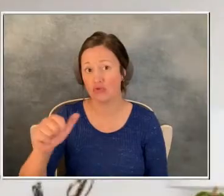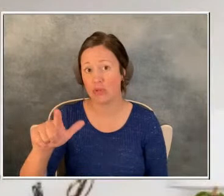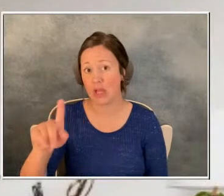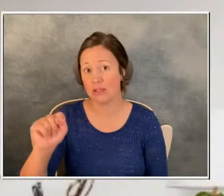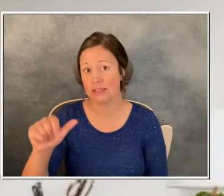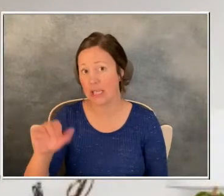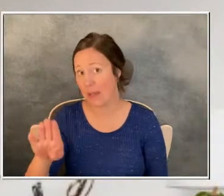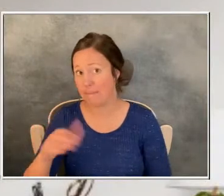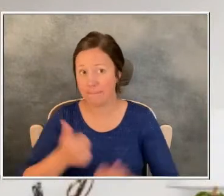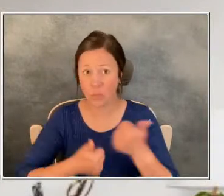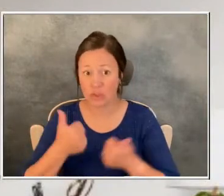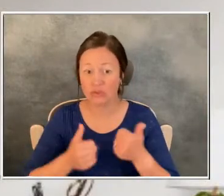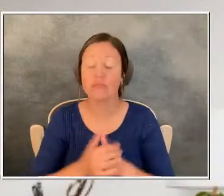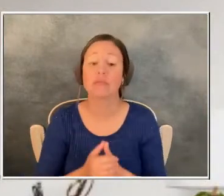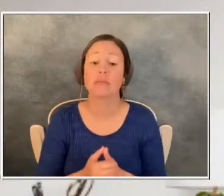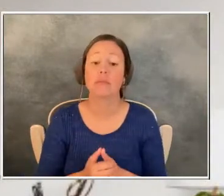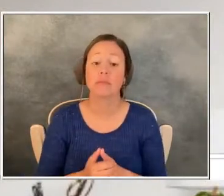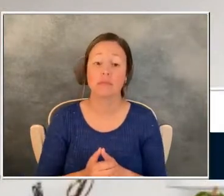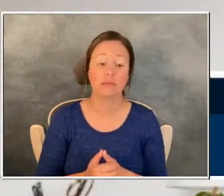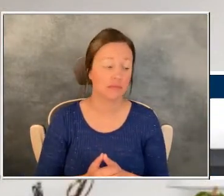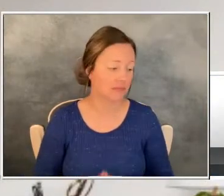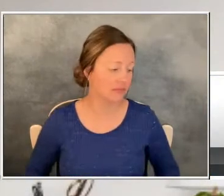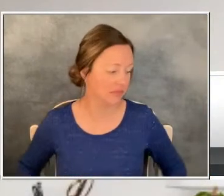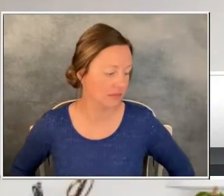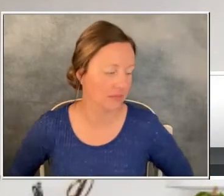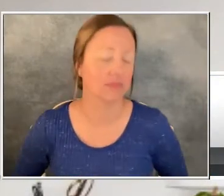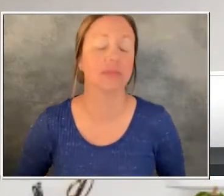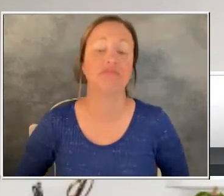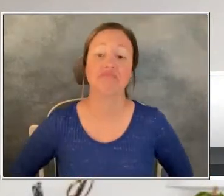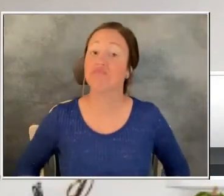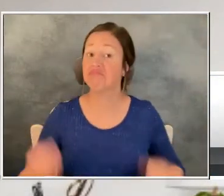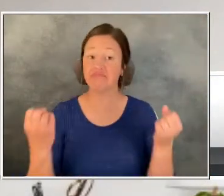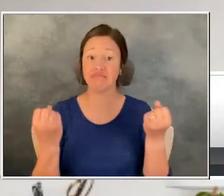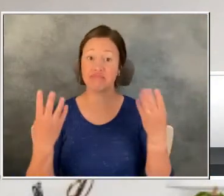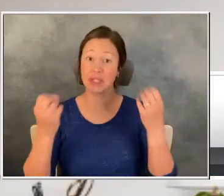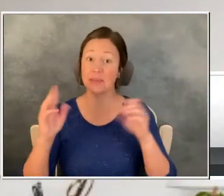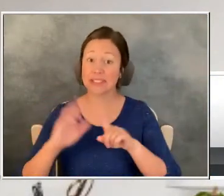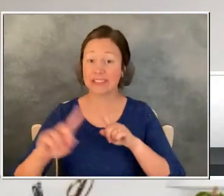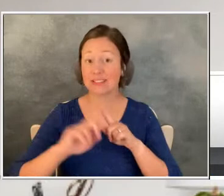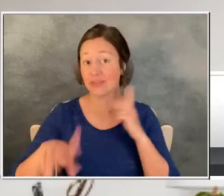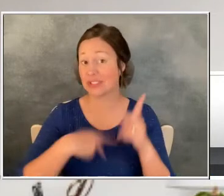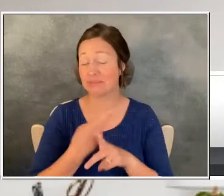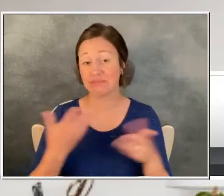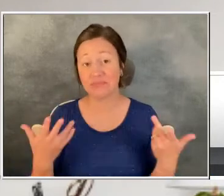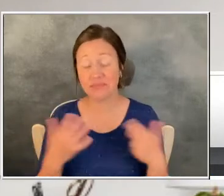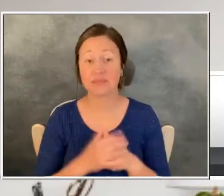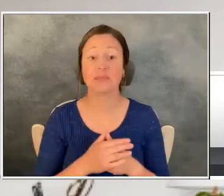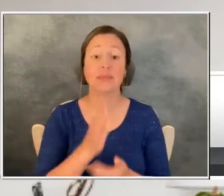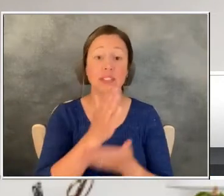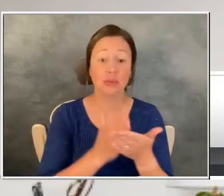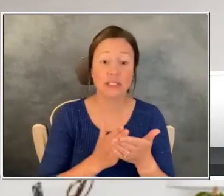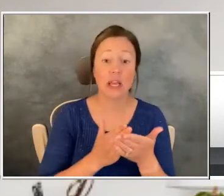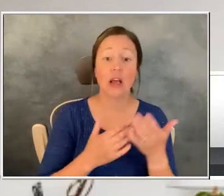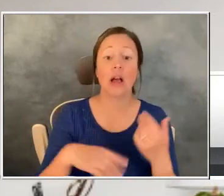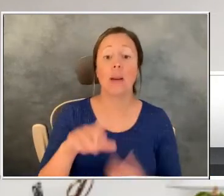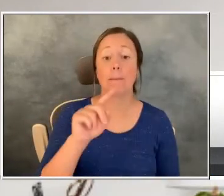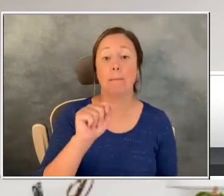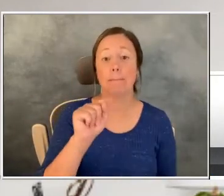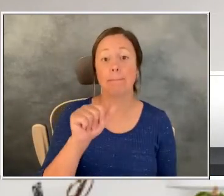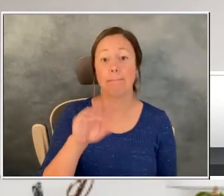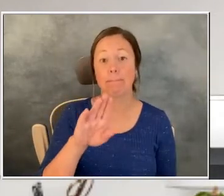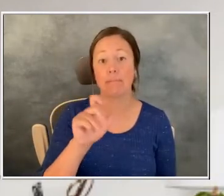Yeah, they come in all shapes and sizes, right? So they will come in form of tablets, so